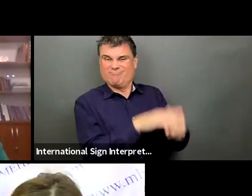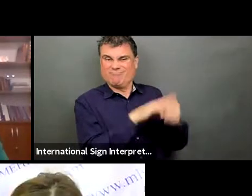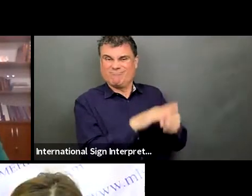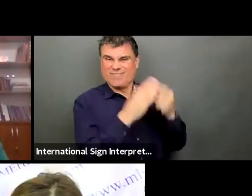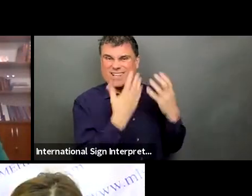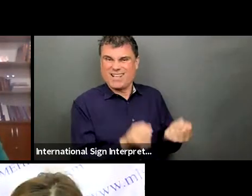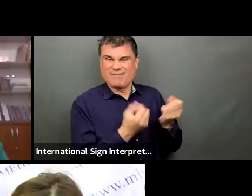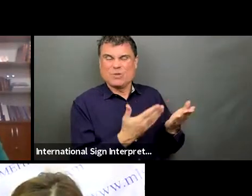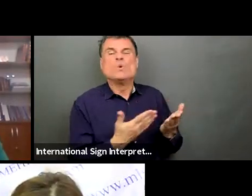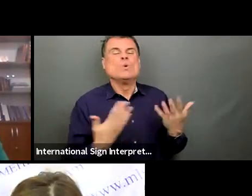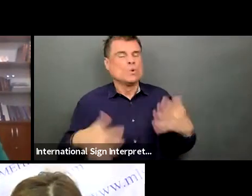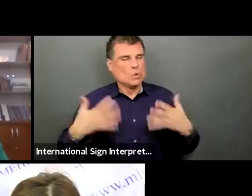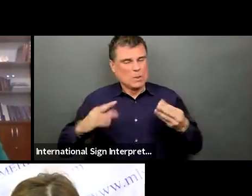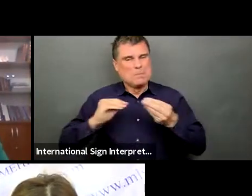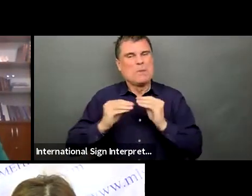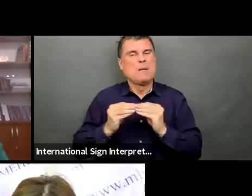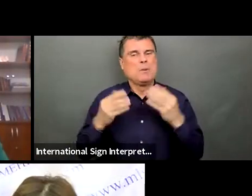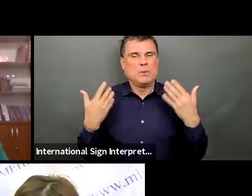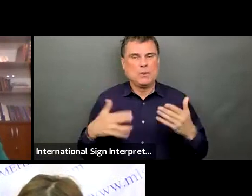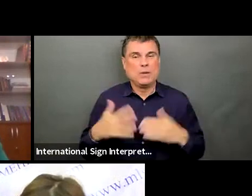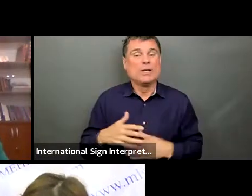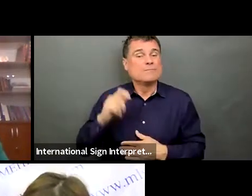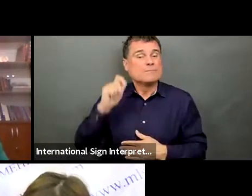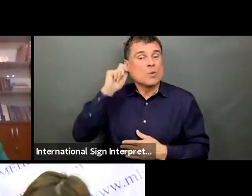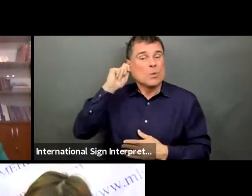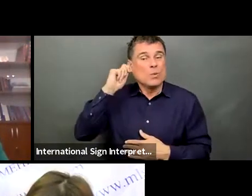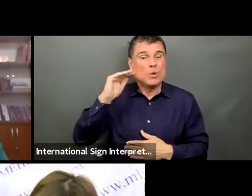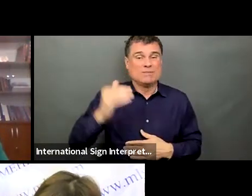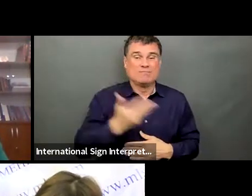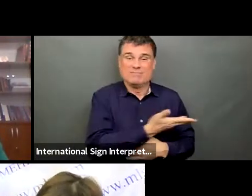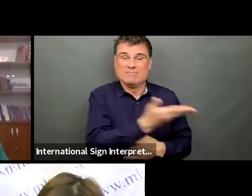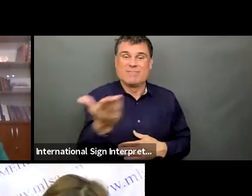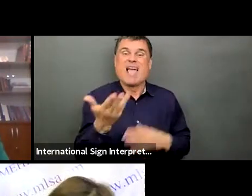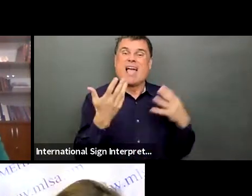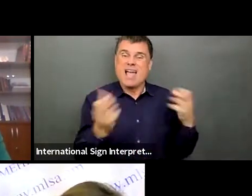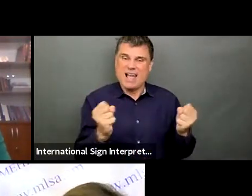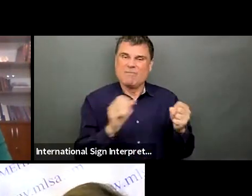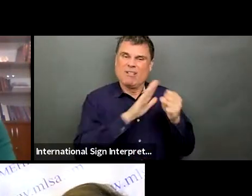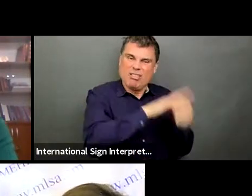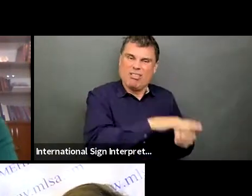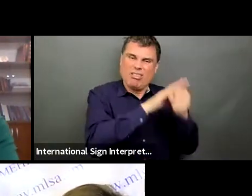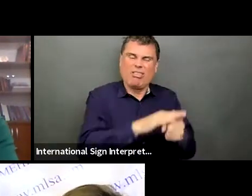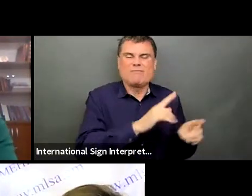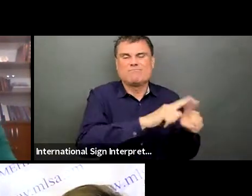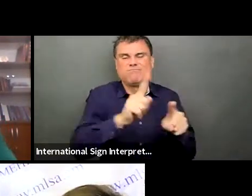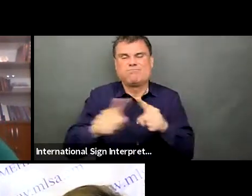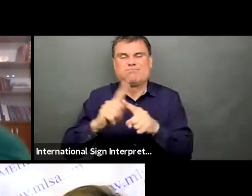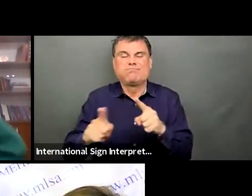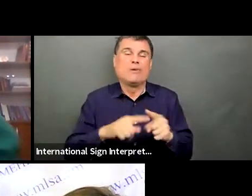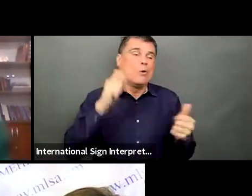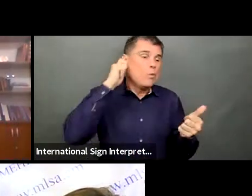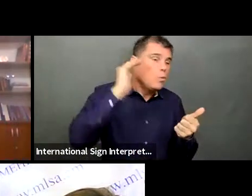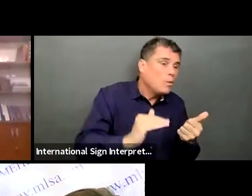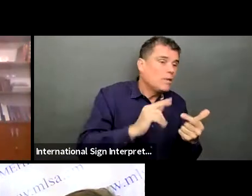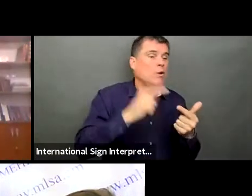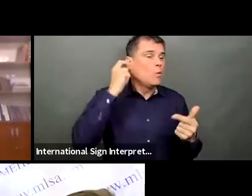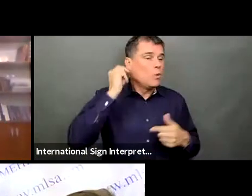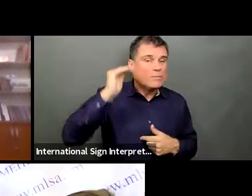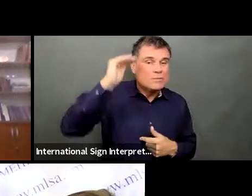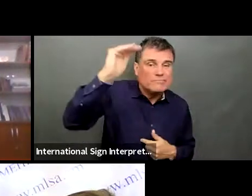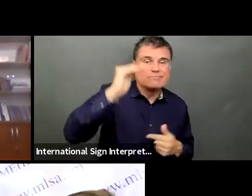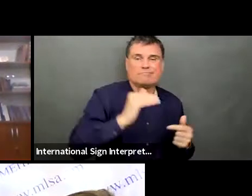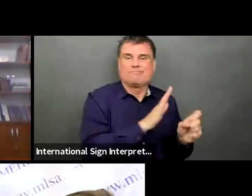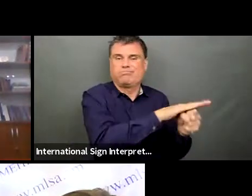discrimination in various walks of life. Laws and positive legal framework alone cannot address